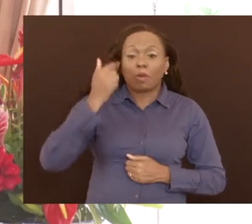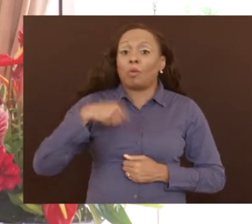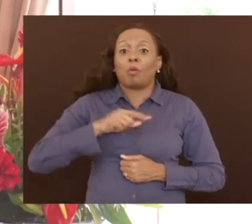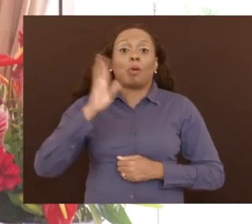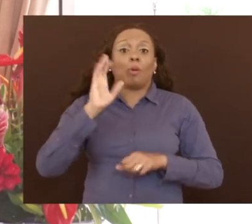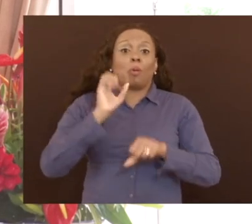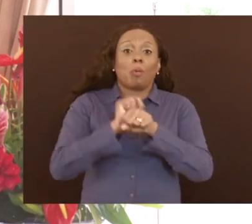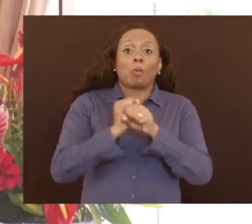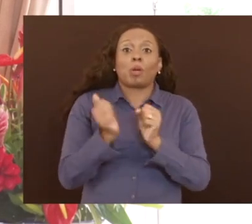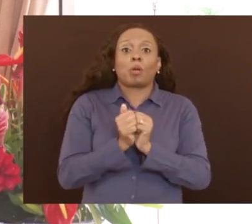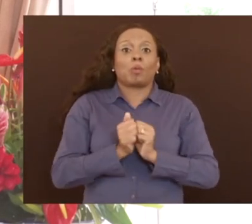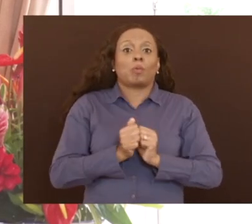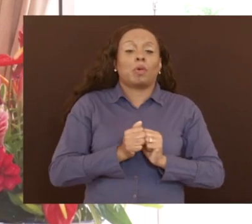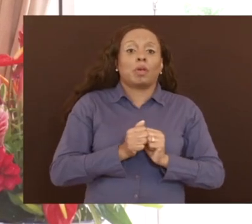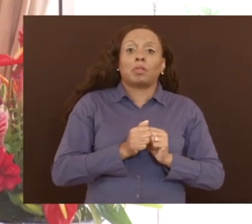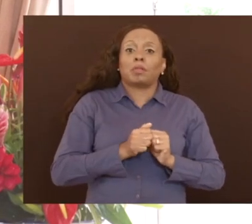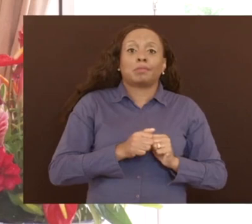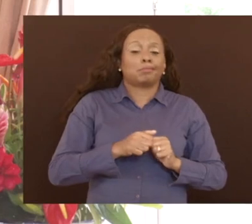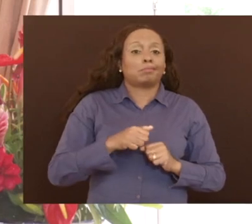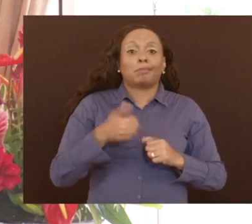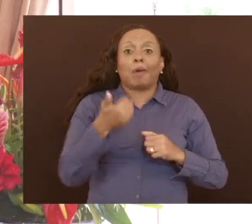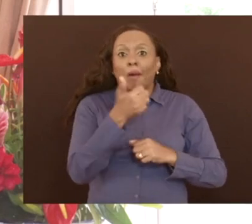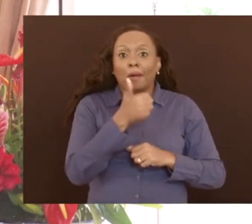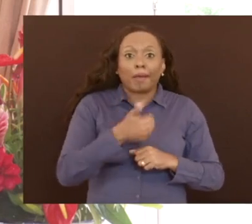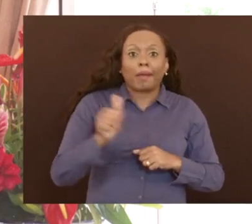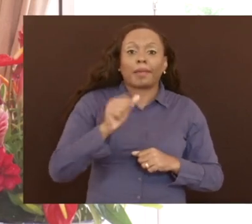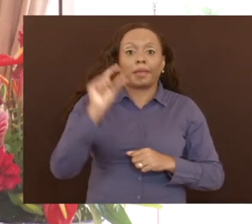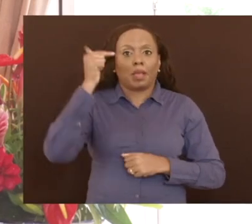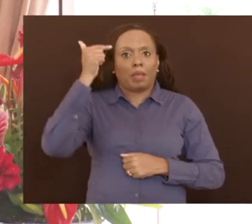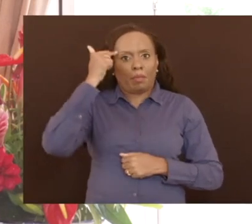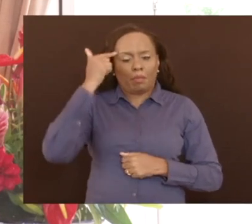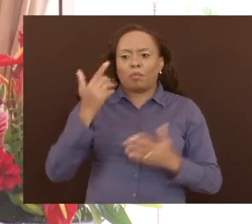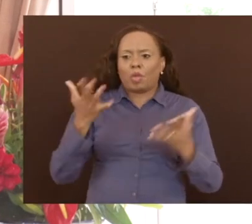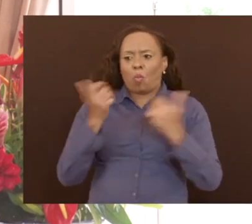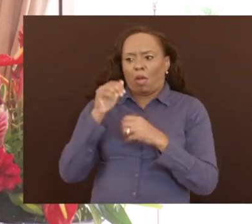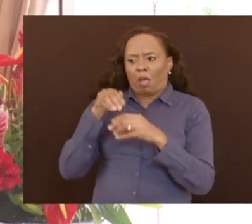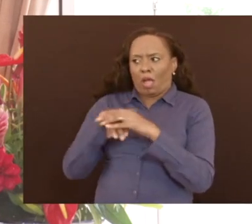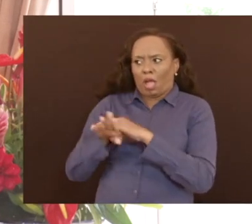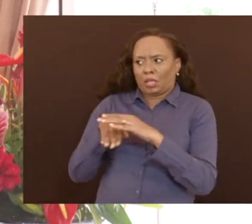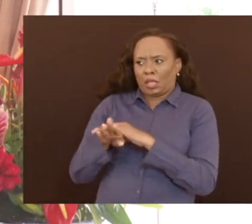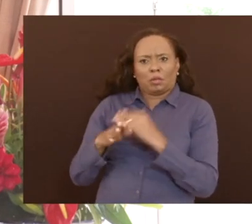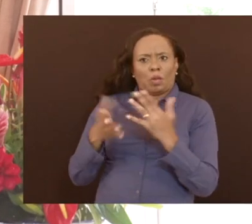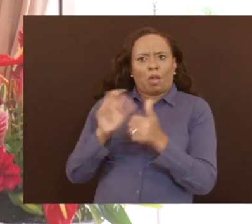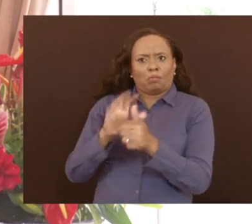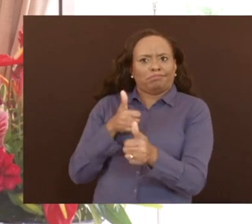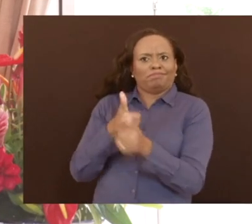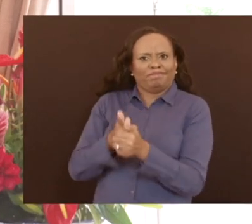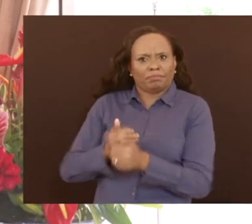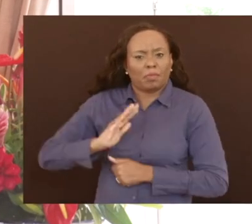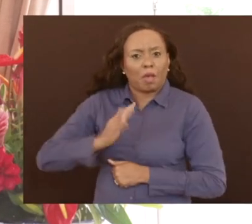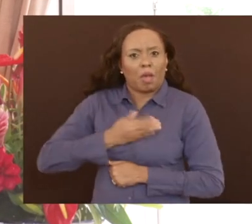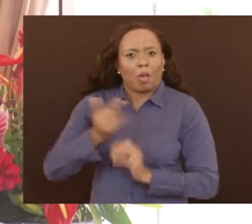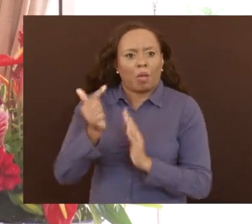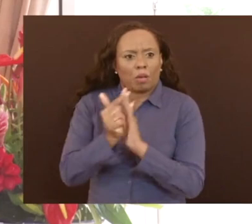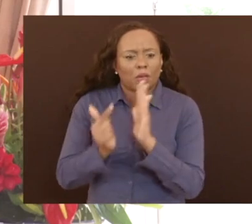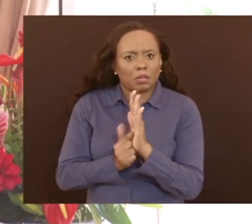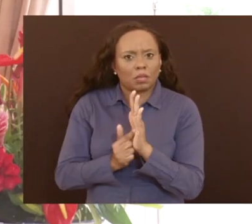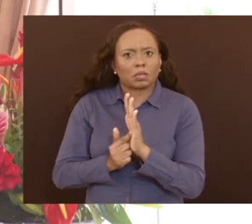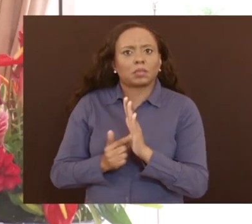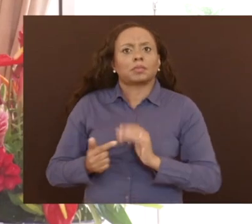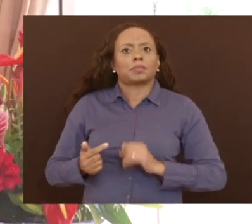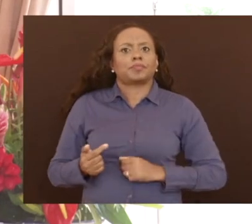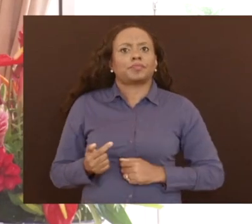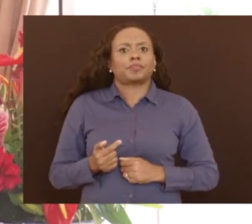with, to ensure that we can have access. Under our laws, we have treaty arrangements for mutual legal